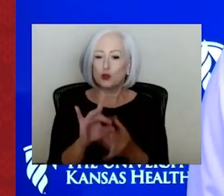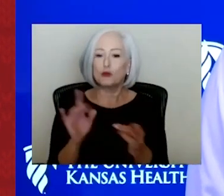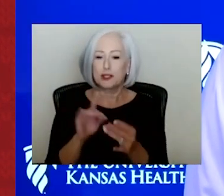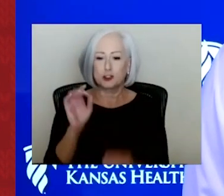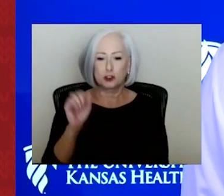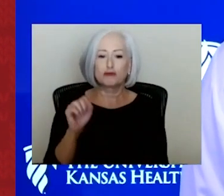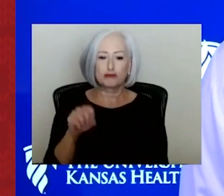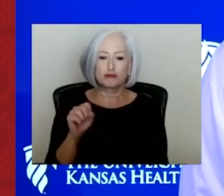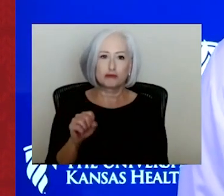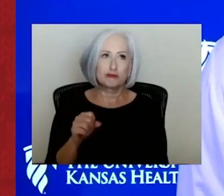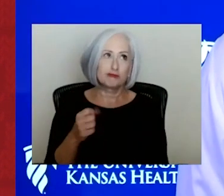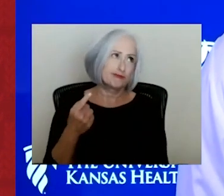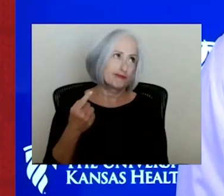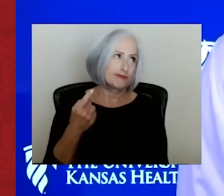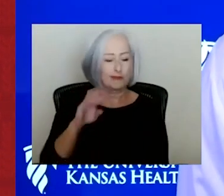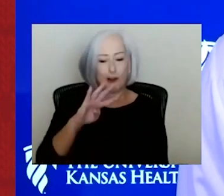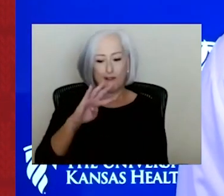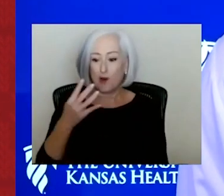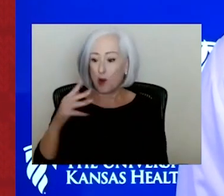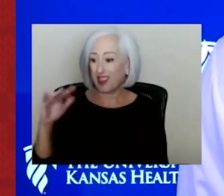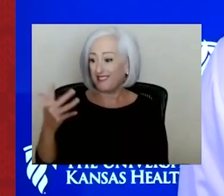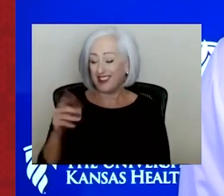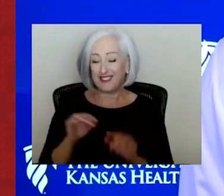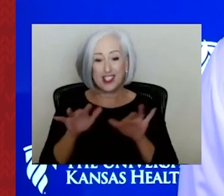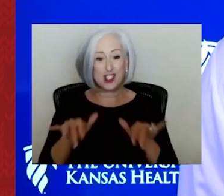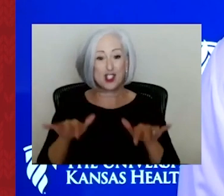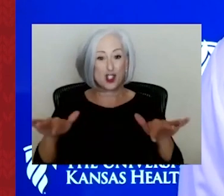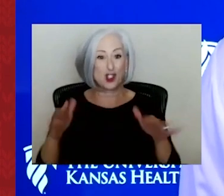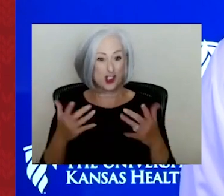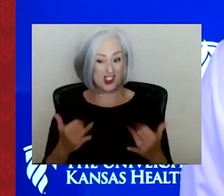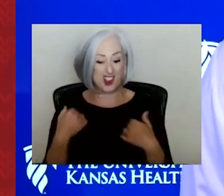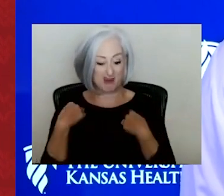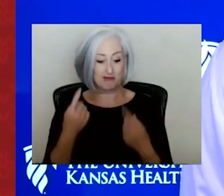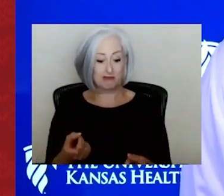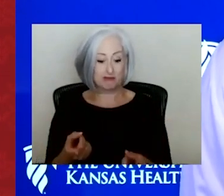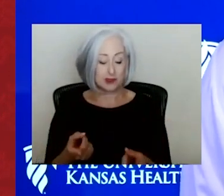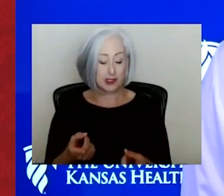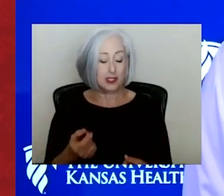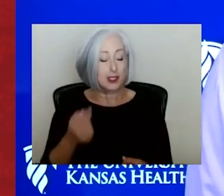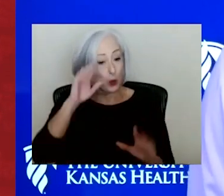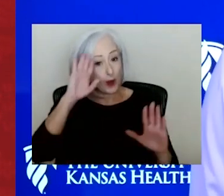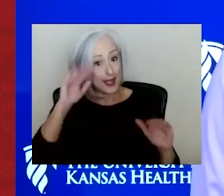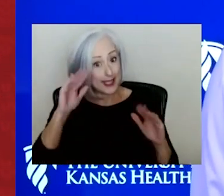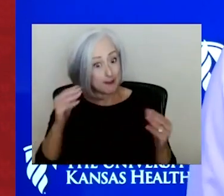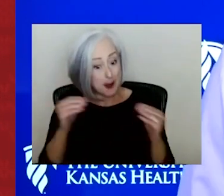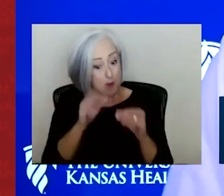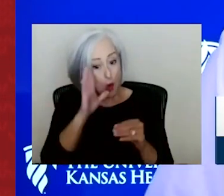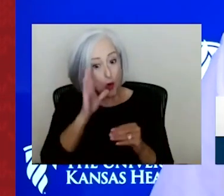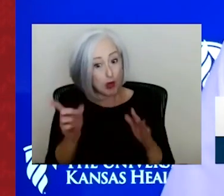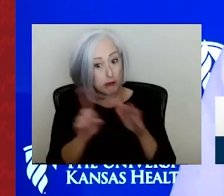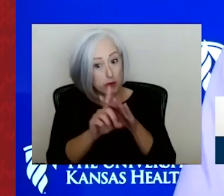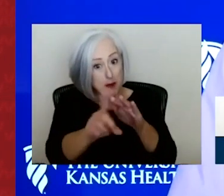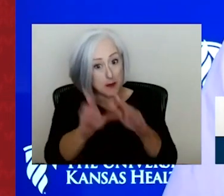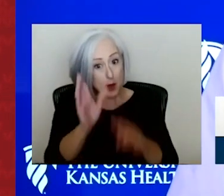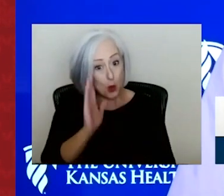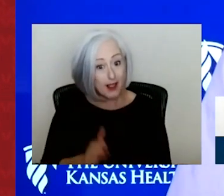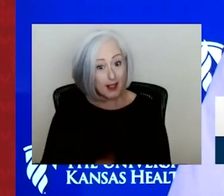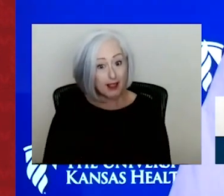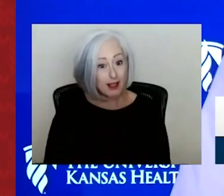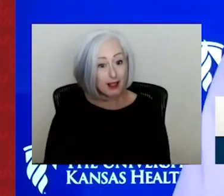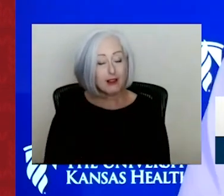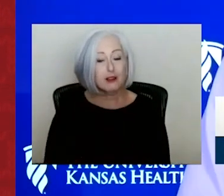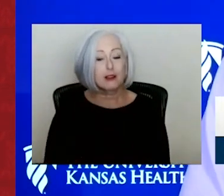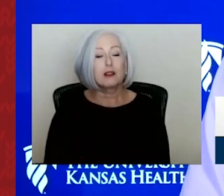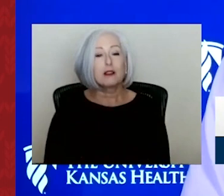be the fourth or fifth surge. It's a lot. That's true. We do expect more. I mean, I think there are some experts who, things aren't really going to be